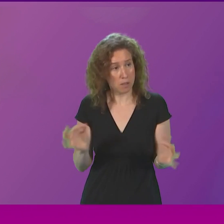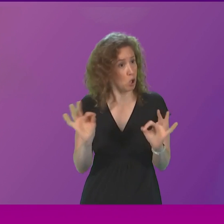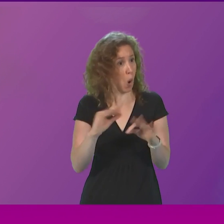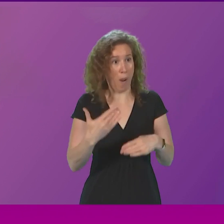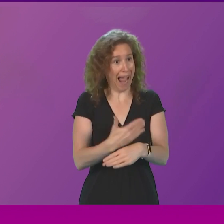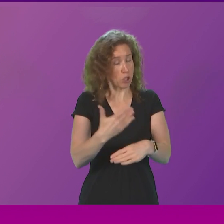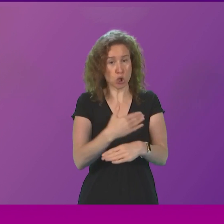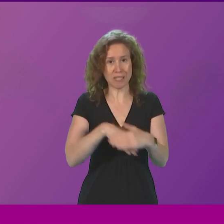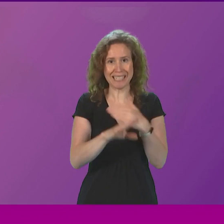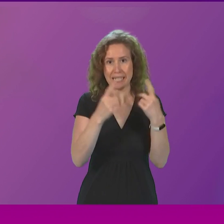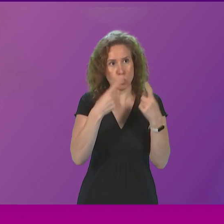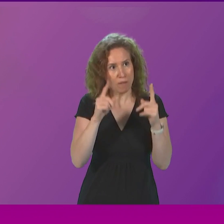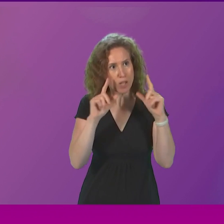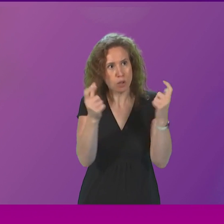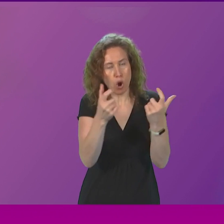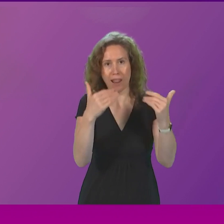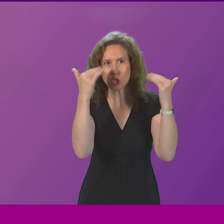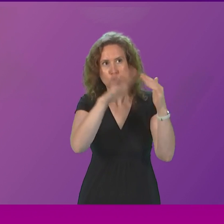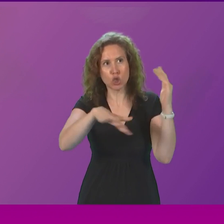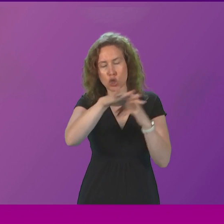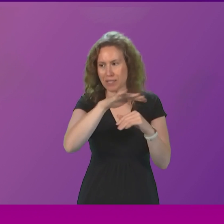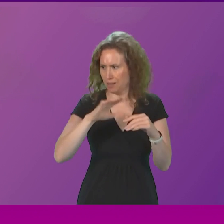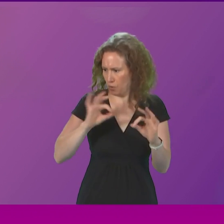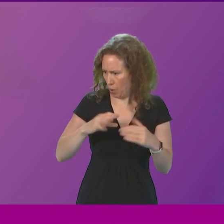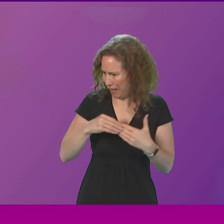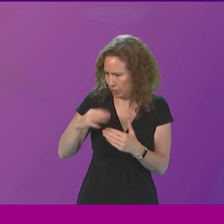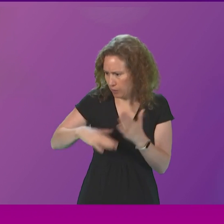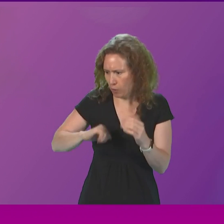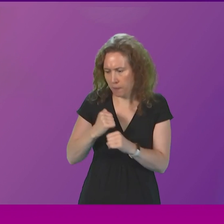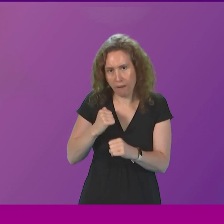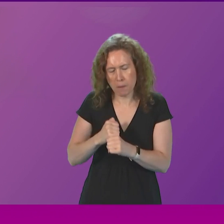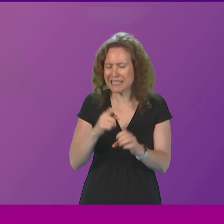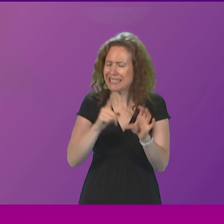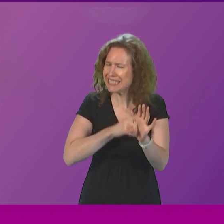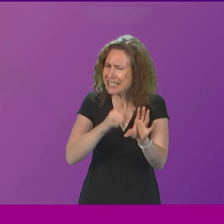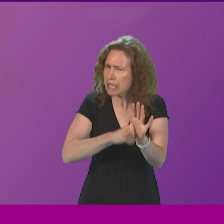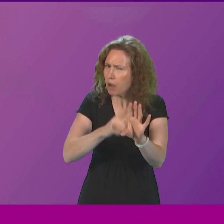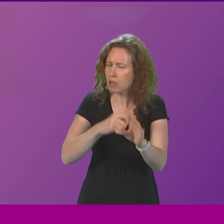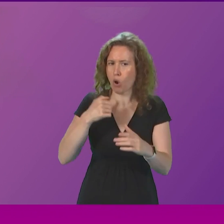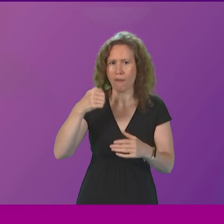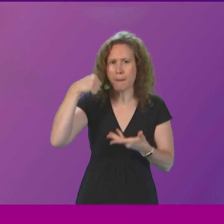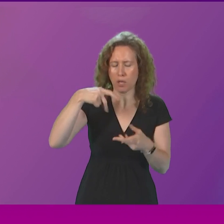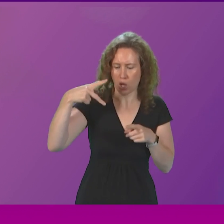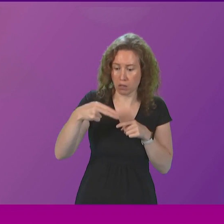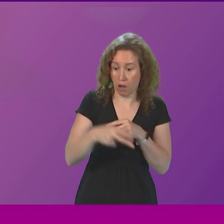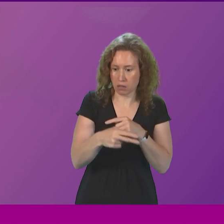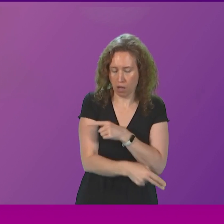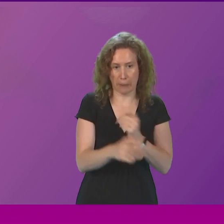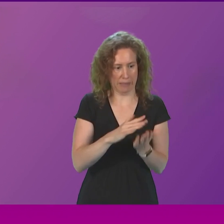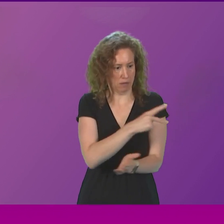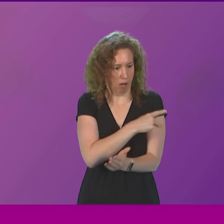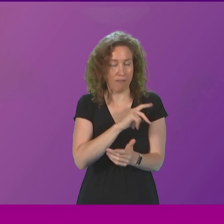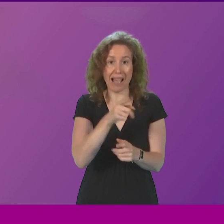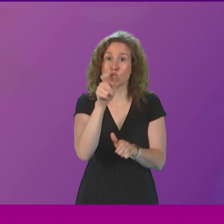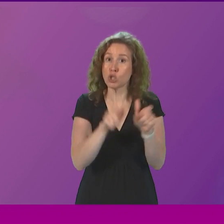education sector by the Scottish Government, and a consequence of years of real terms budget cuts which have left staff and